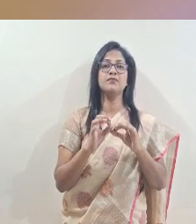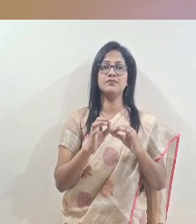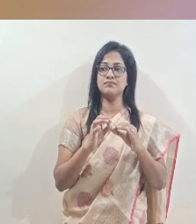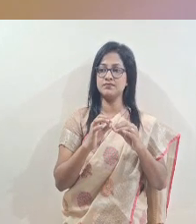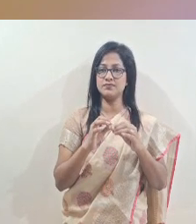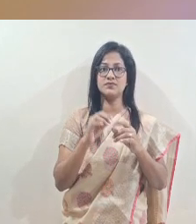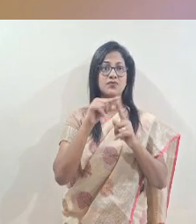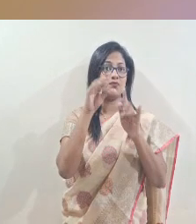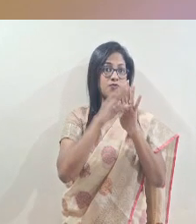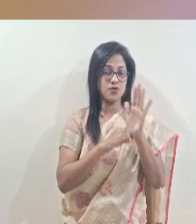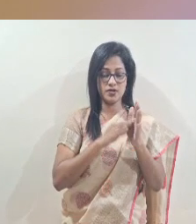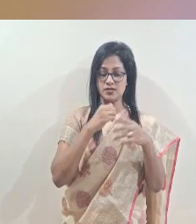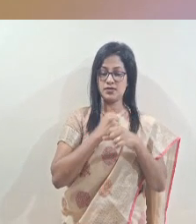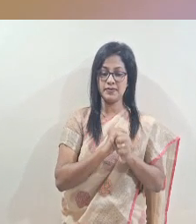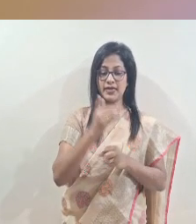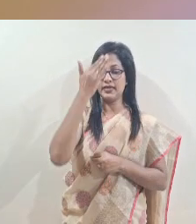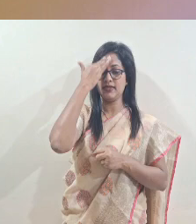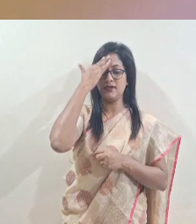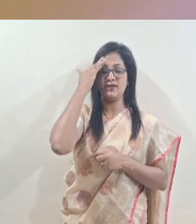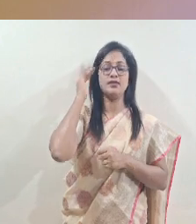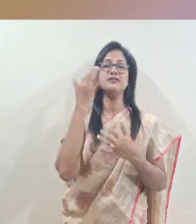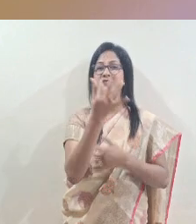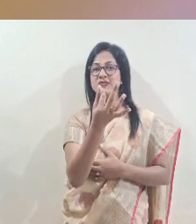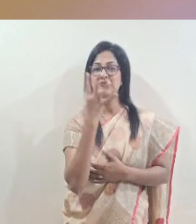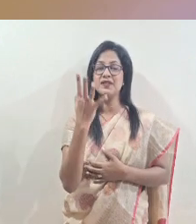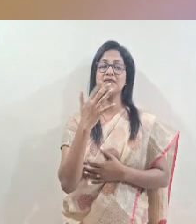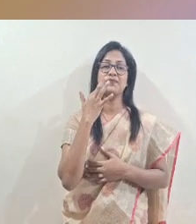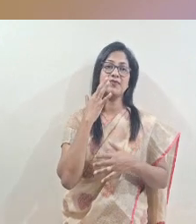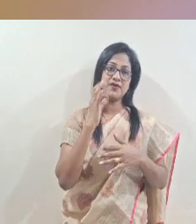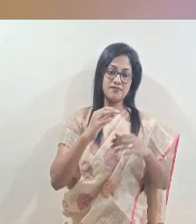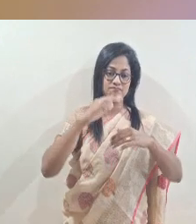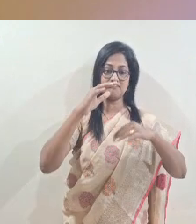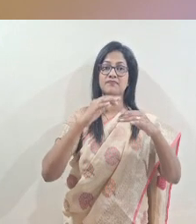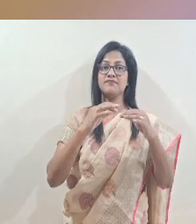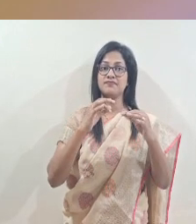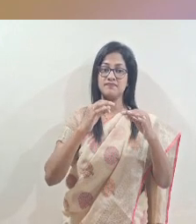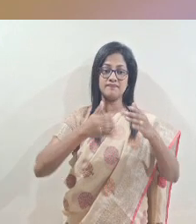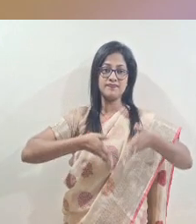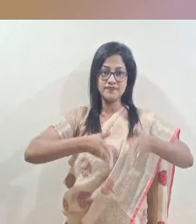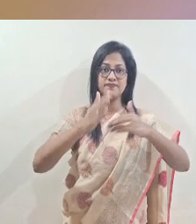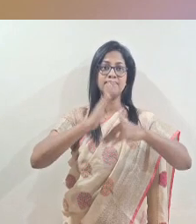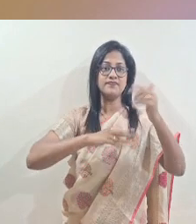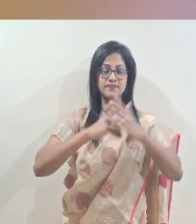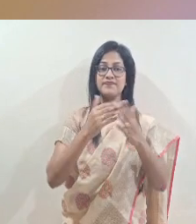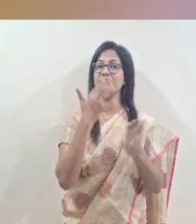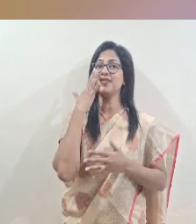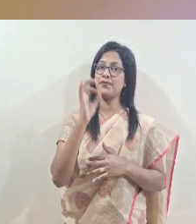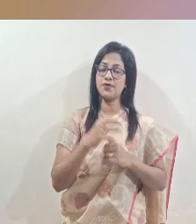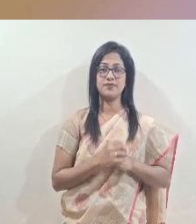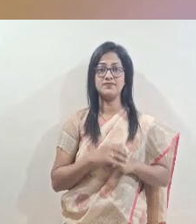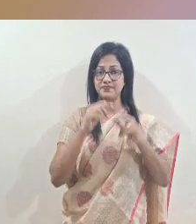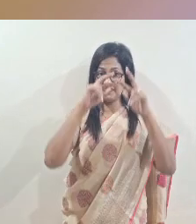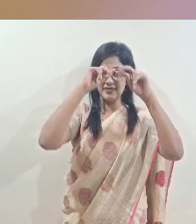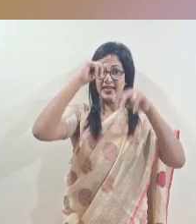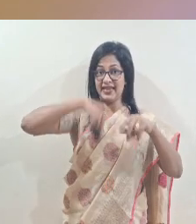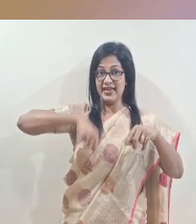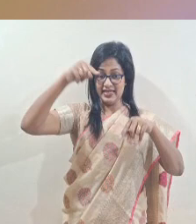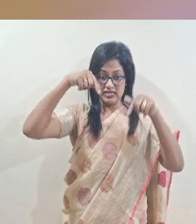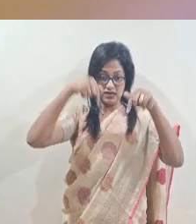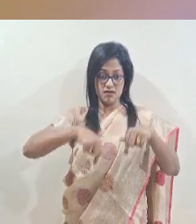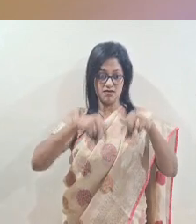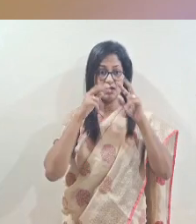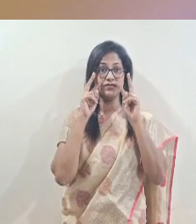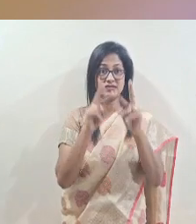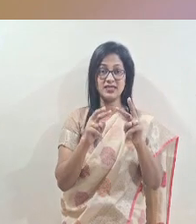which recognizes the significance of essential infrastructure. Now, when you look at India, okay, we